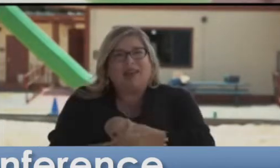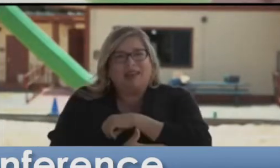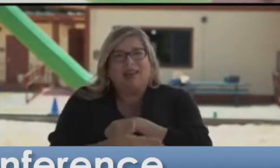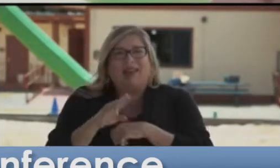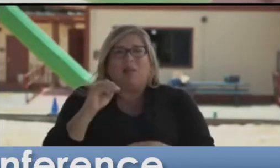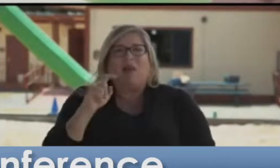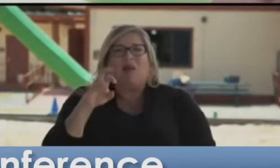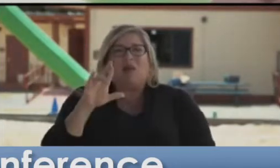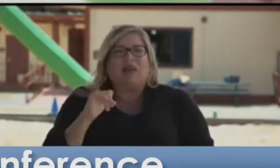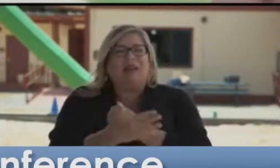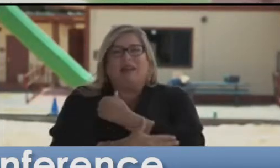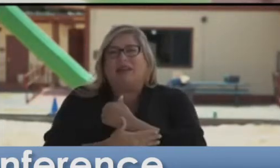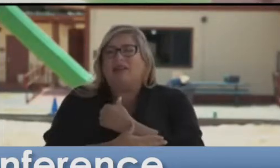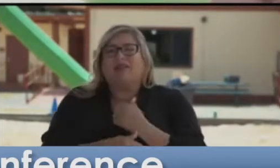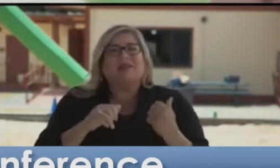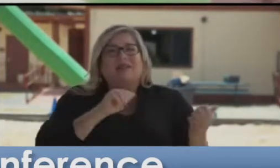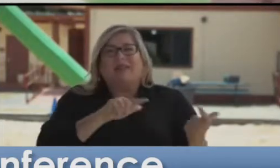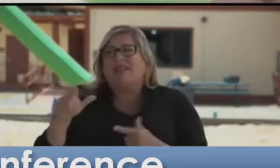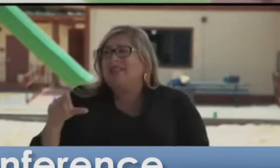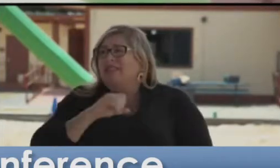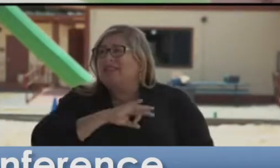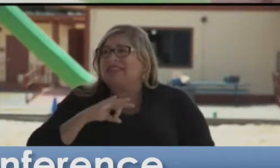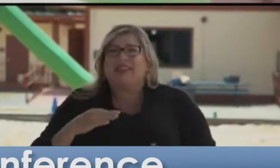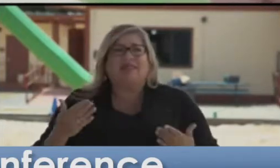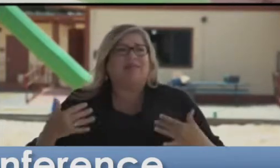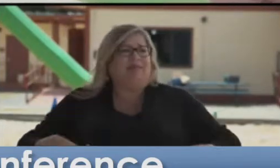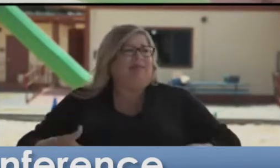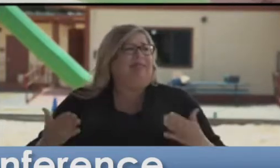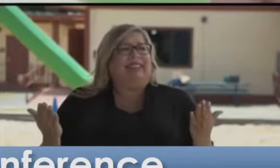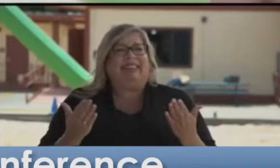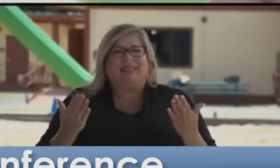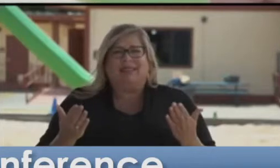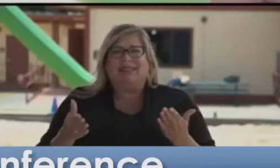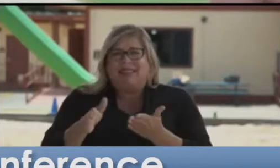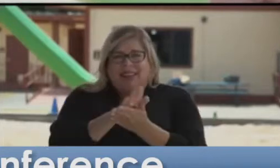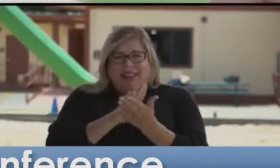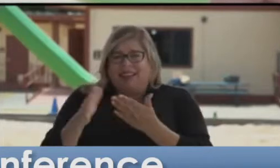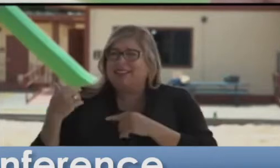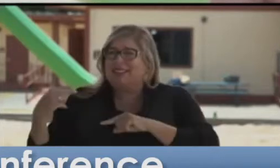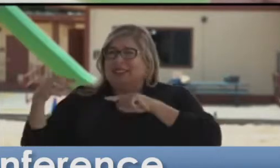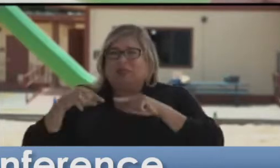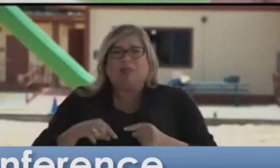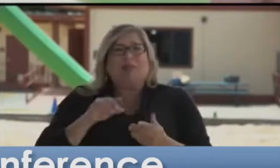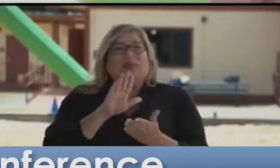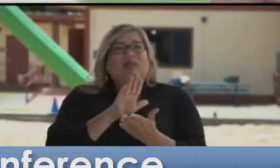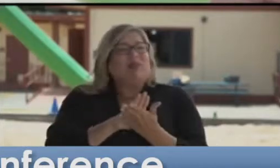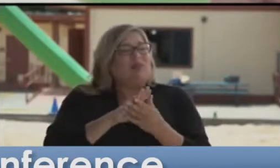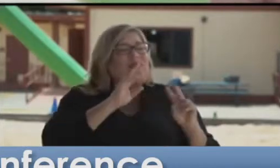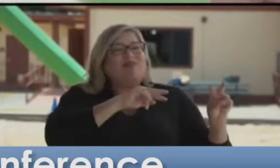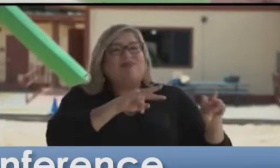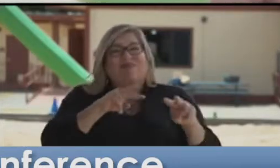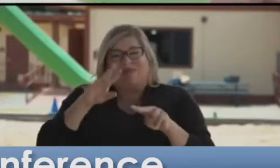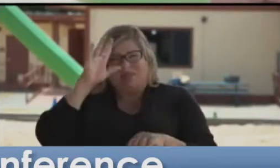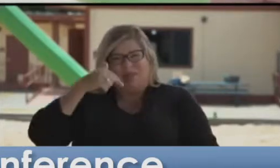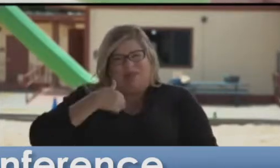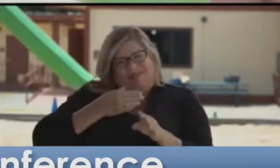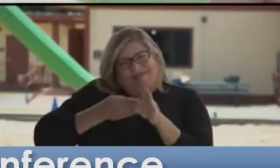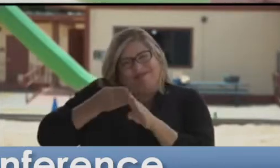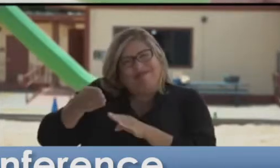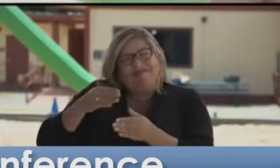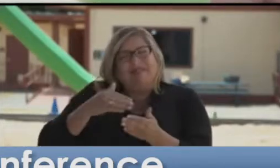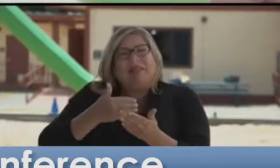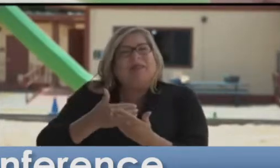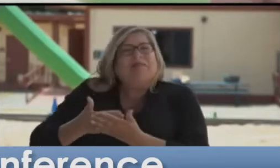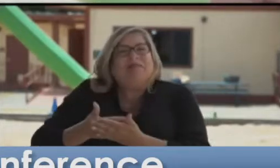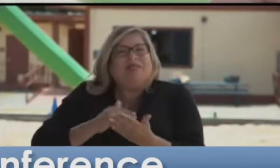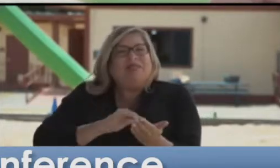incredible staff here. It's been great to spend a few minutes on a school campus as a pediatrician and somebody